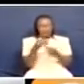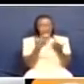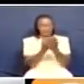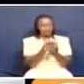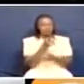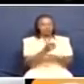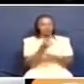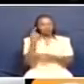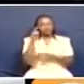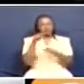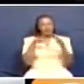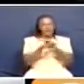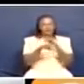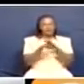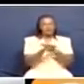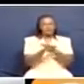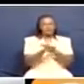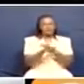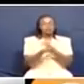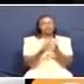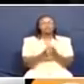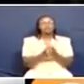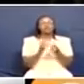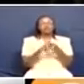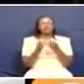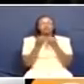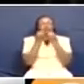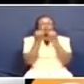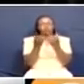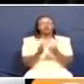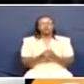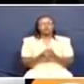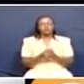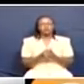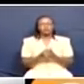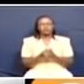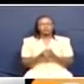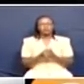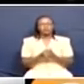for access basically to information contained